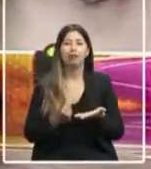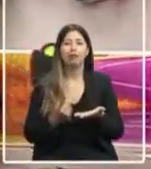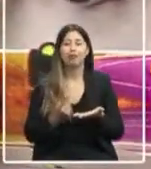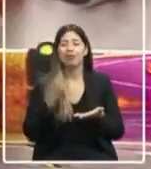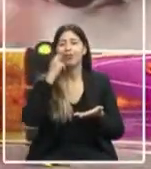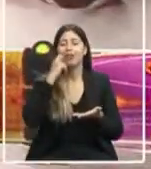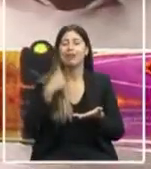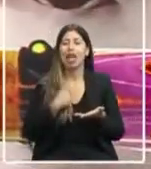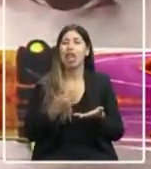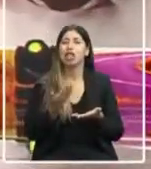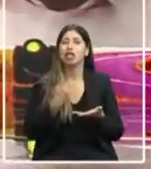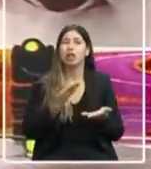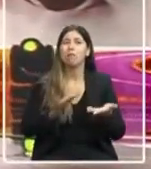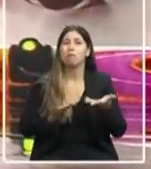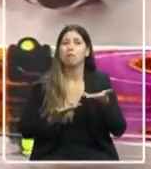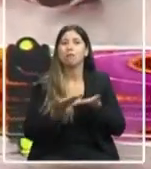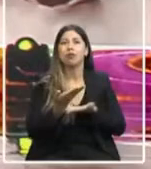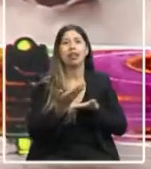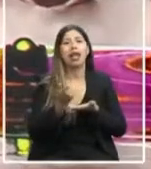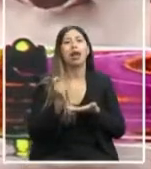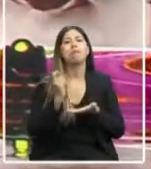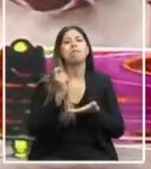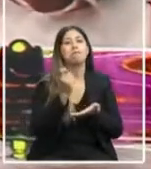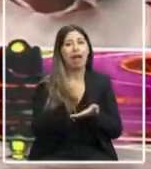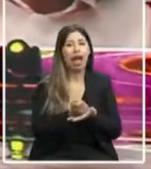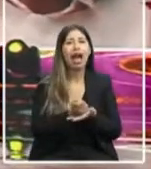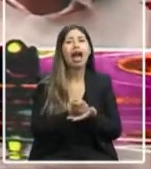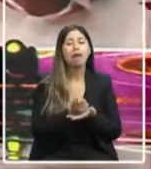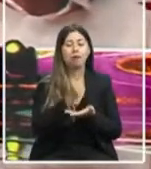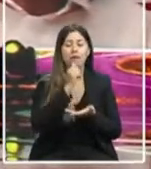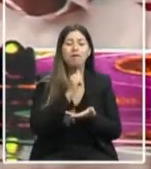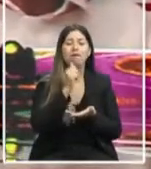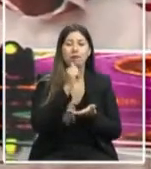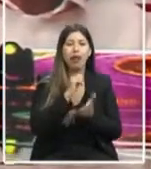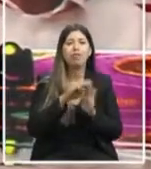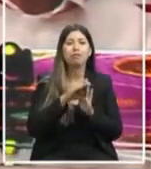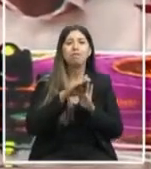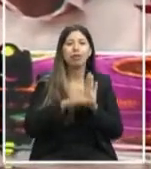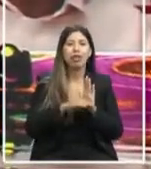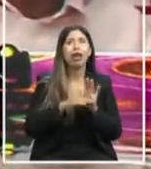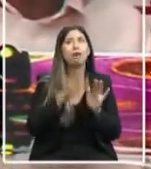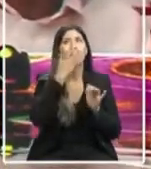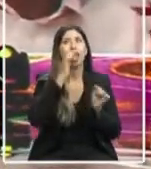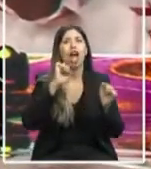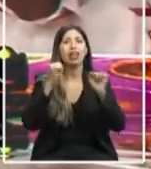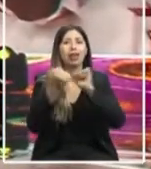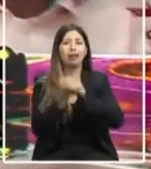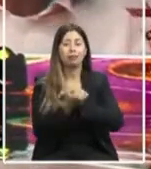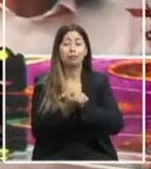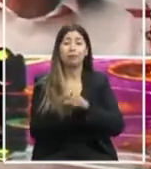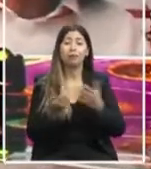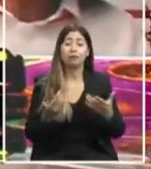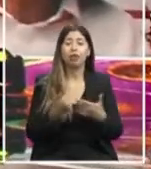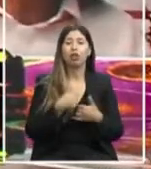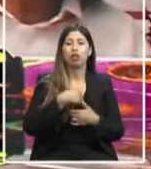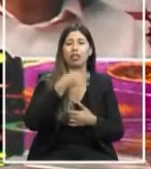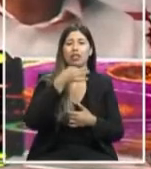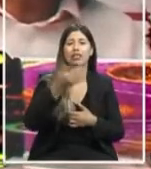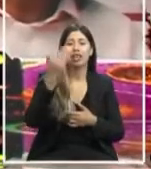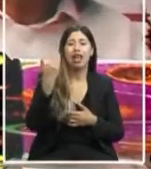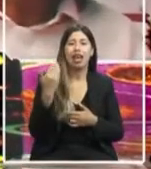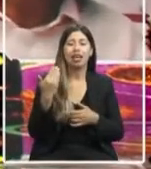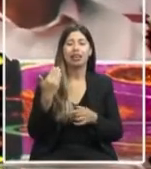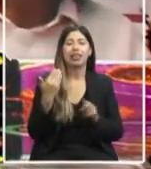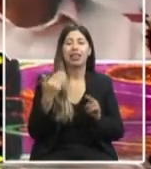So as I mentioned a bit earlier, we have two ways to look at diseases. One is